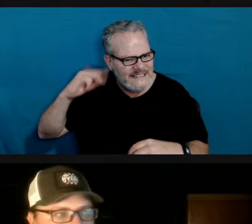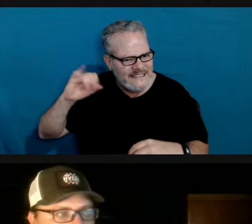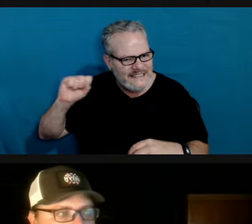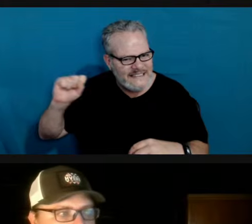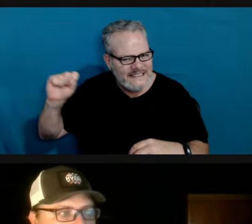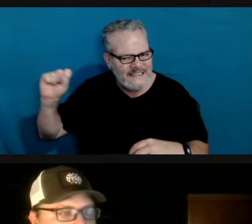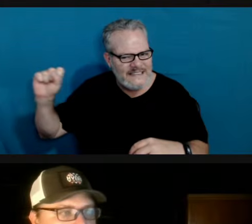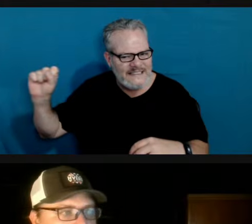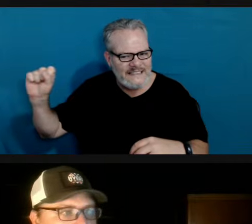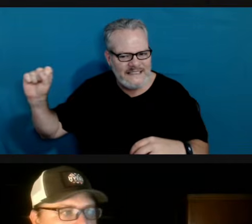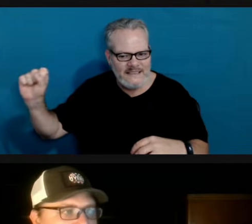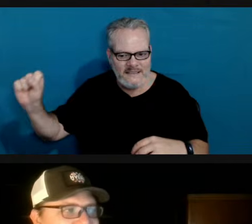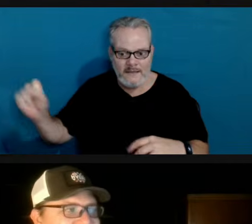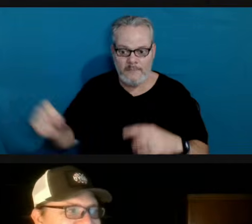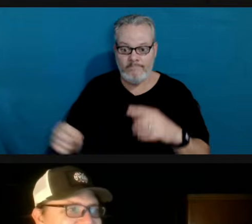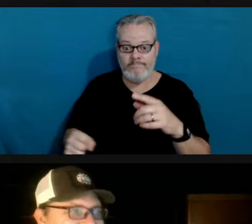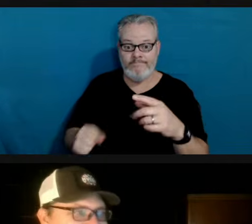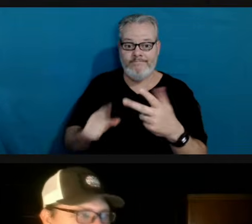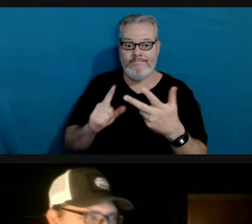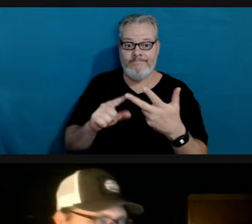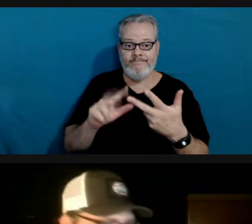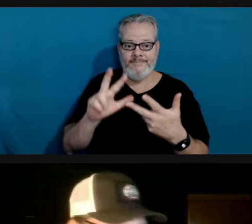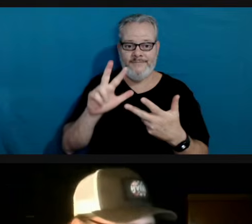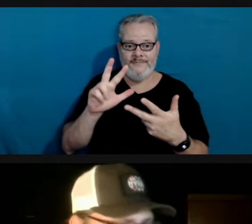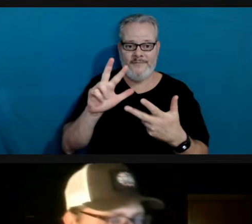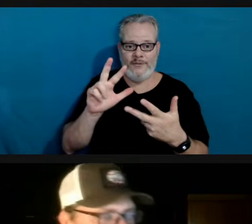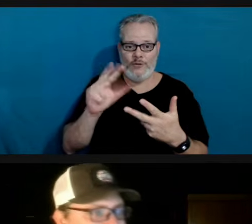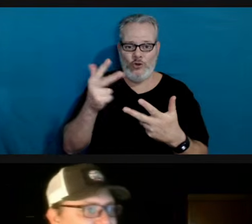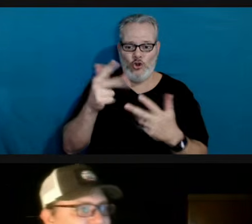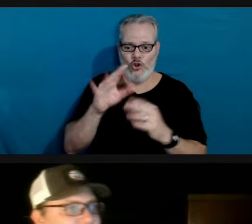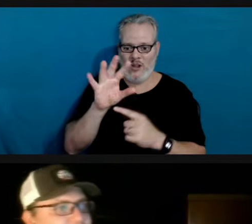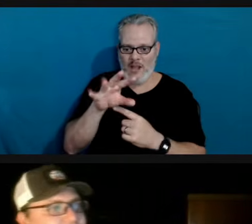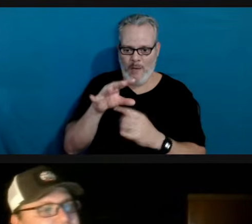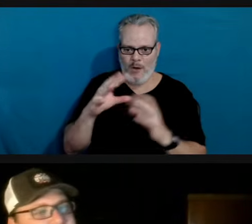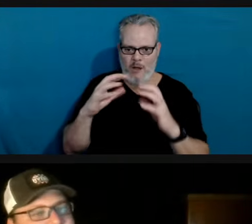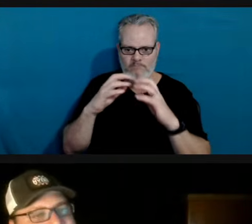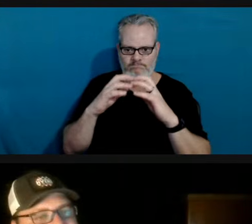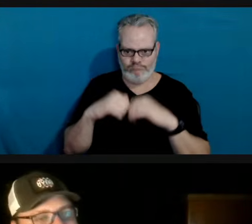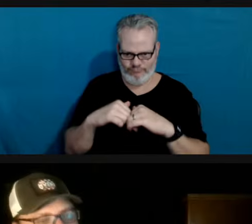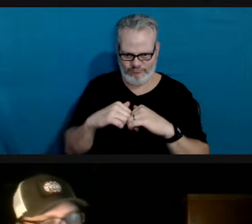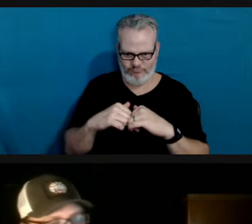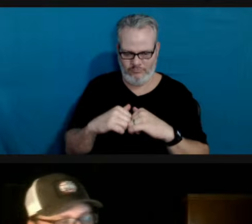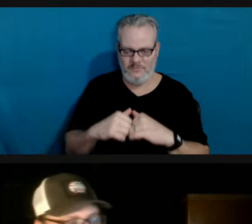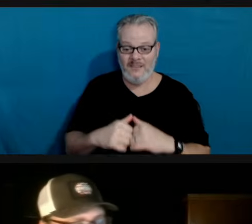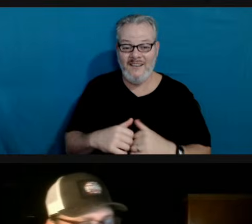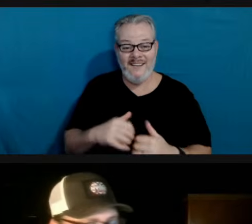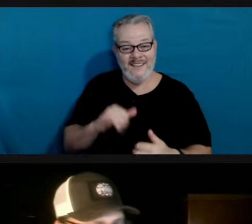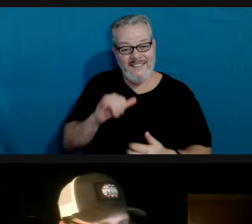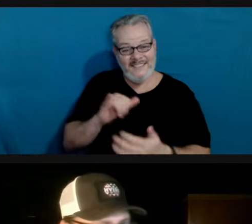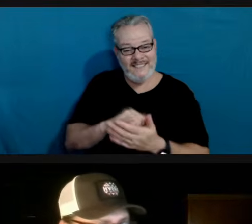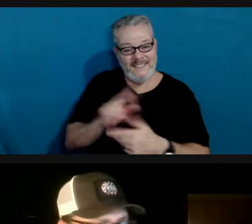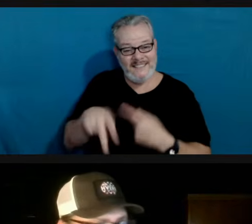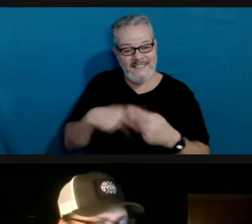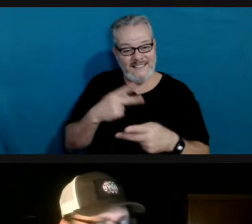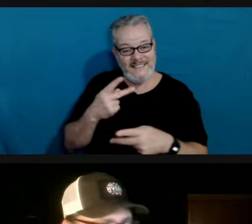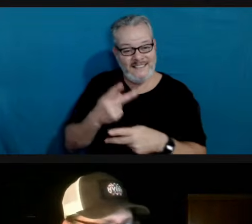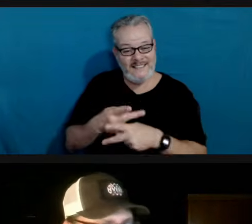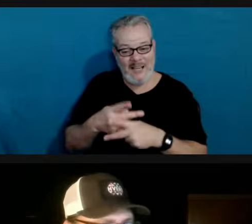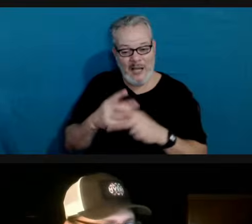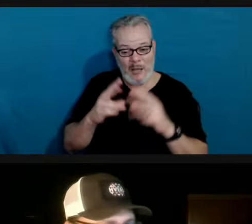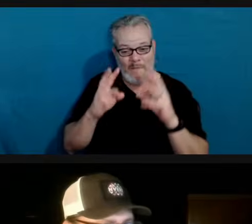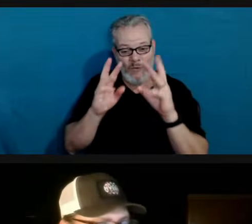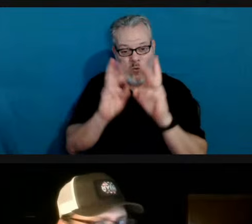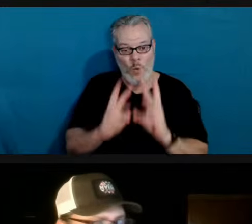V3 camera currently offline. So what do we have? Usually in this kind of weather, one of the best things to use is a thermal